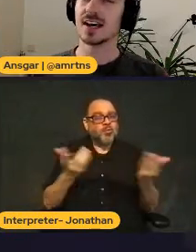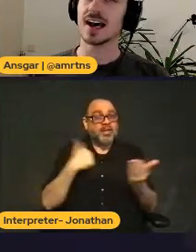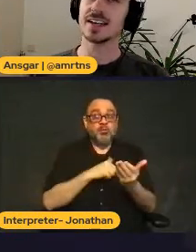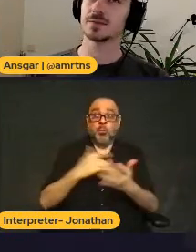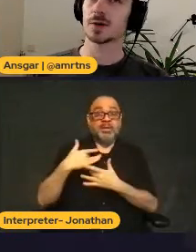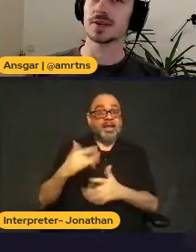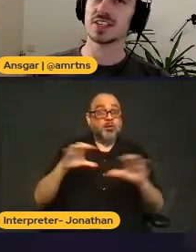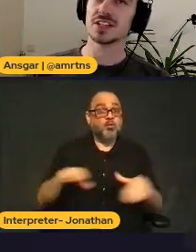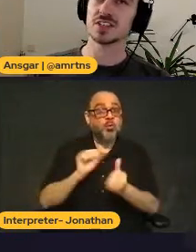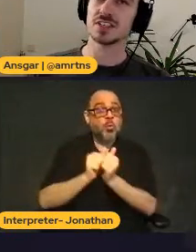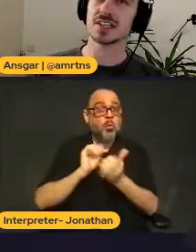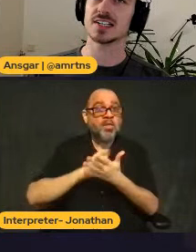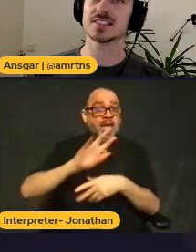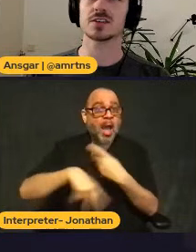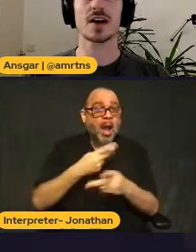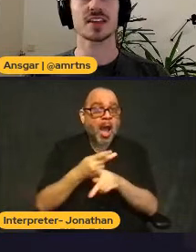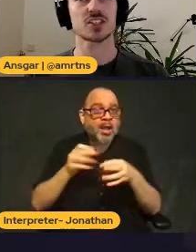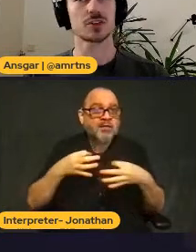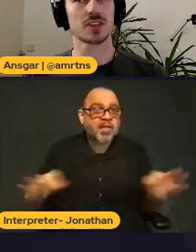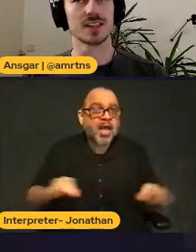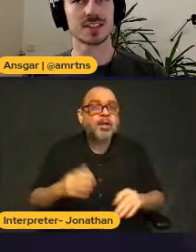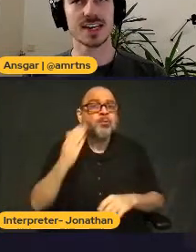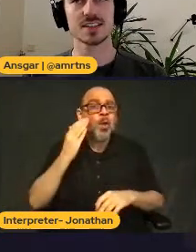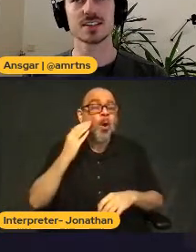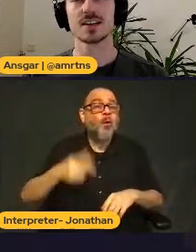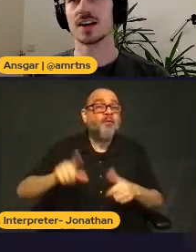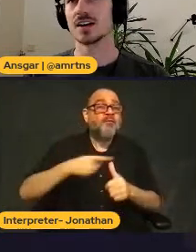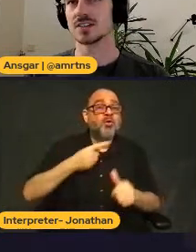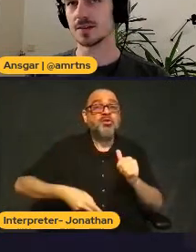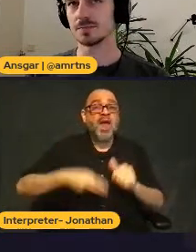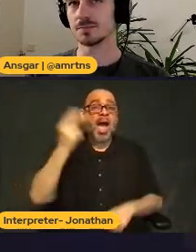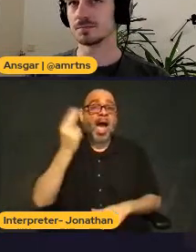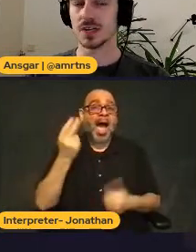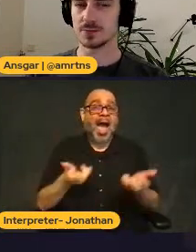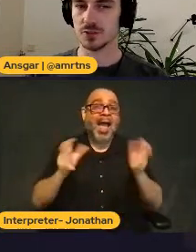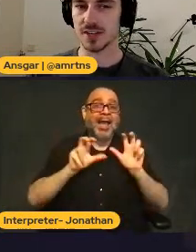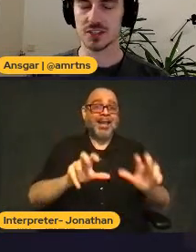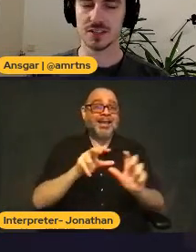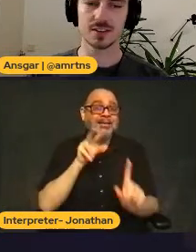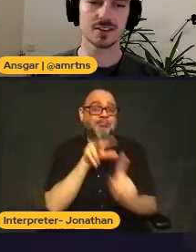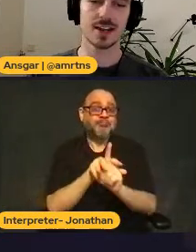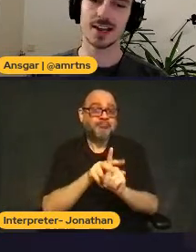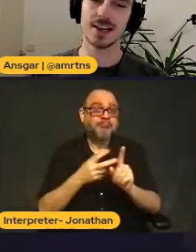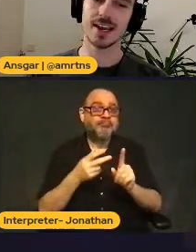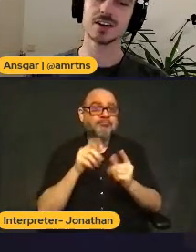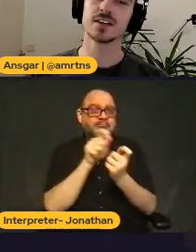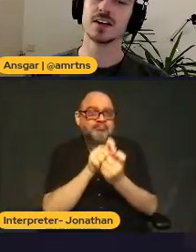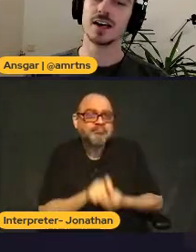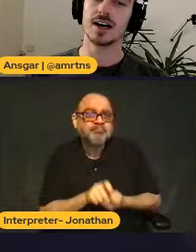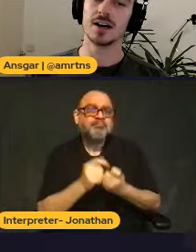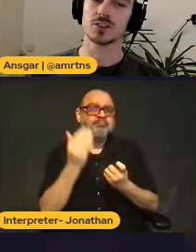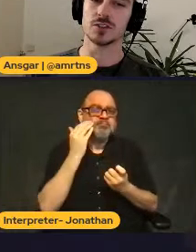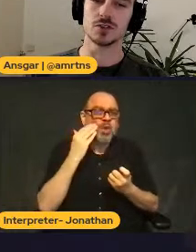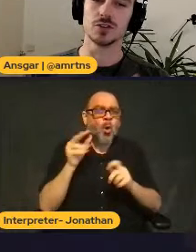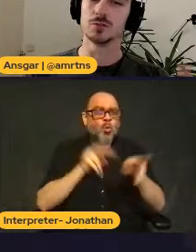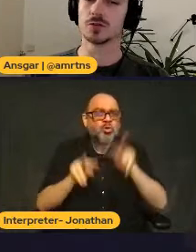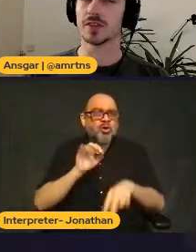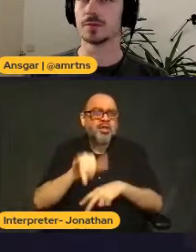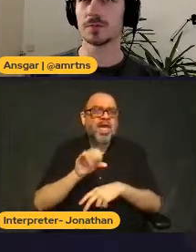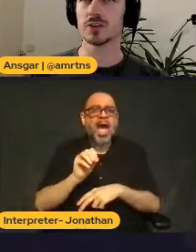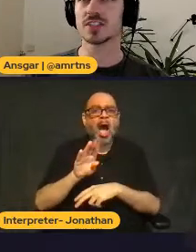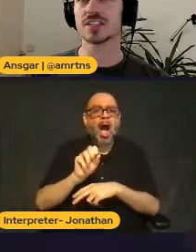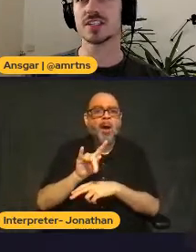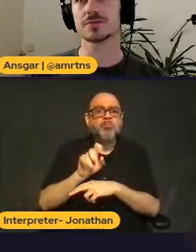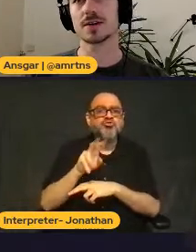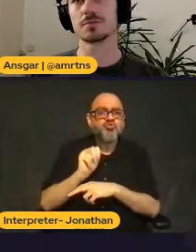example, hide implementation details and rather show the intent and some abstraction layer. So to move